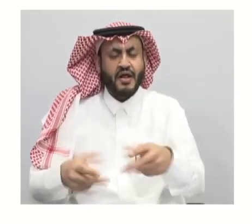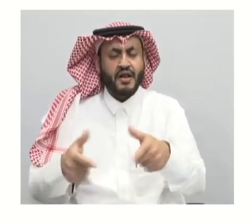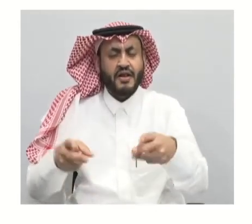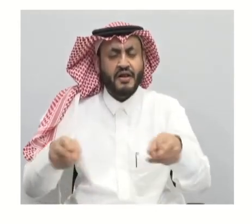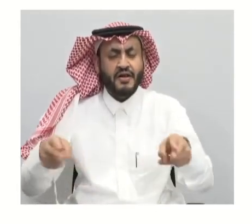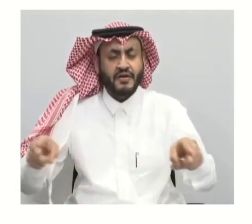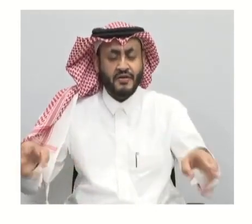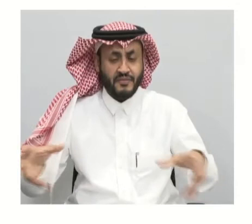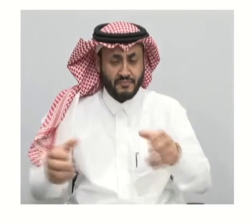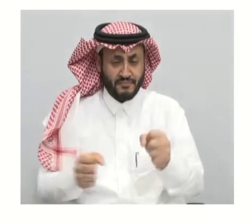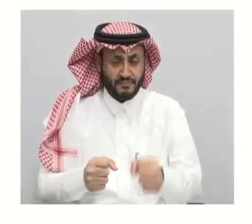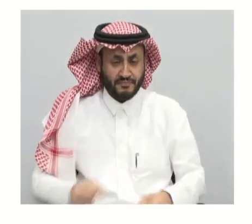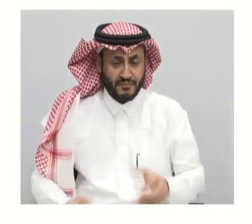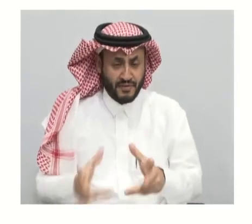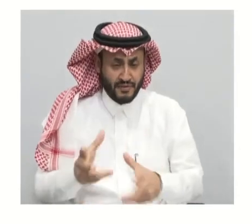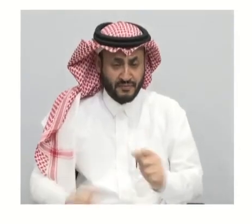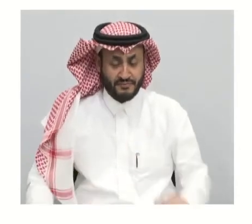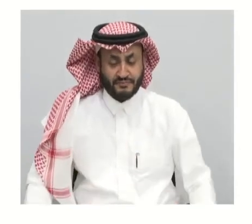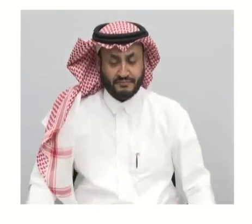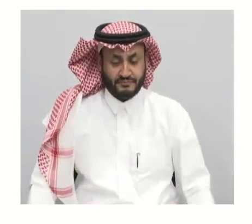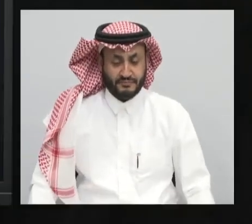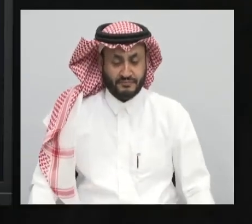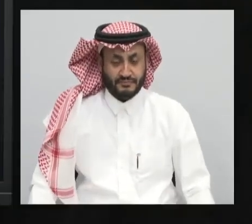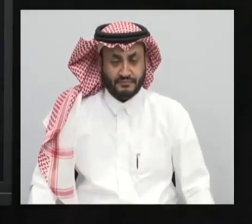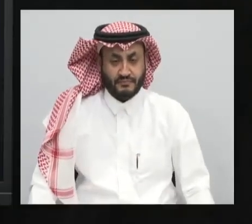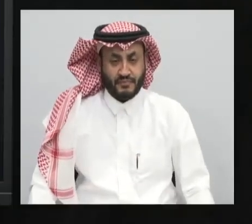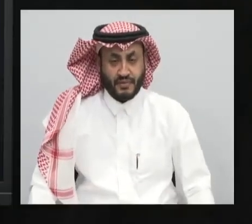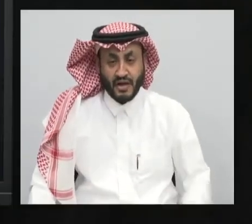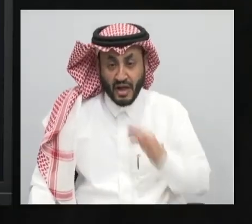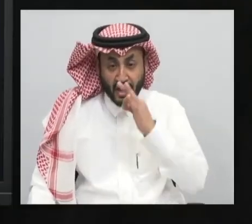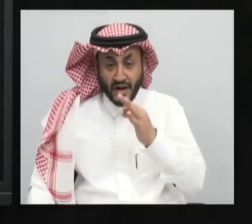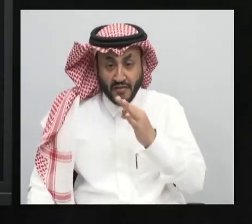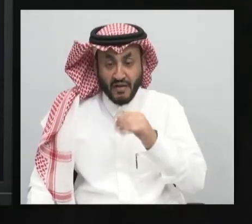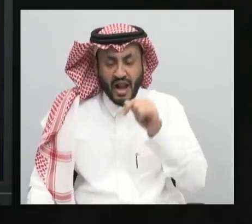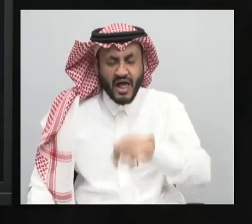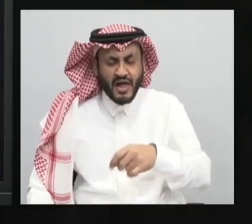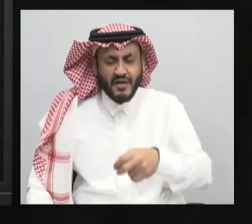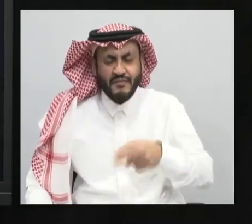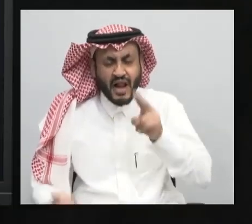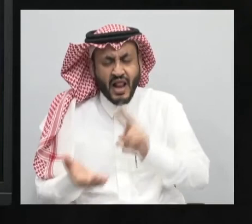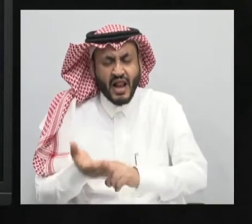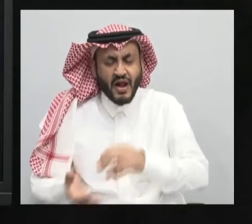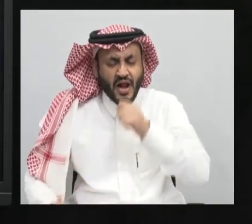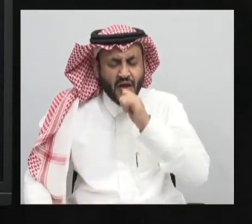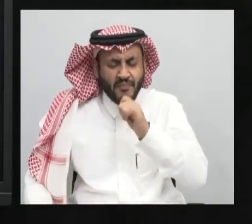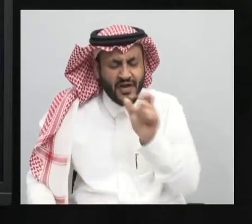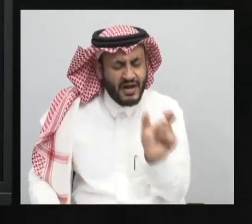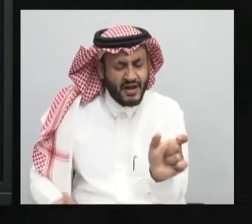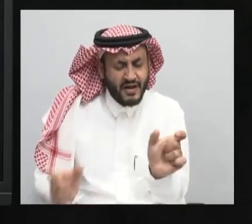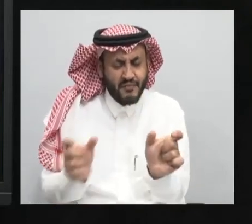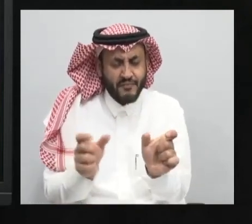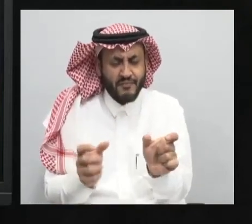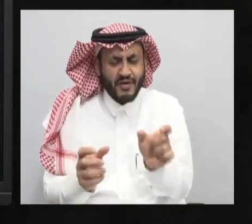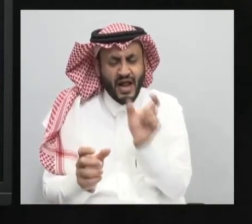here. We sometimes, when we pronounce these adjectives, we stress on some part of